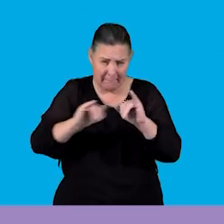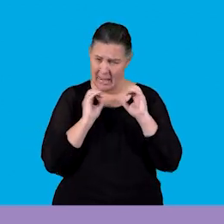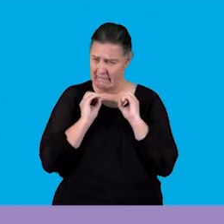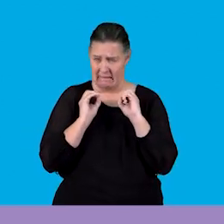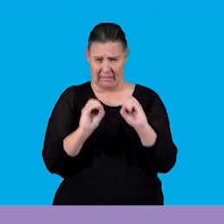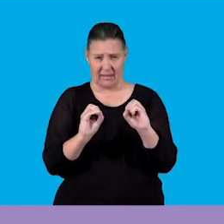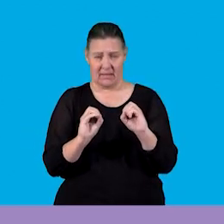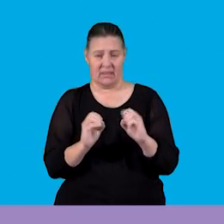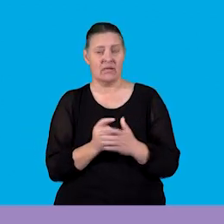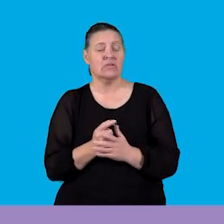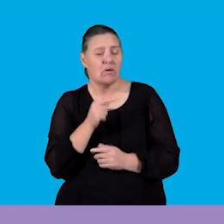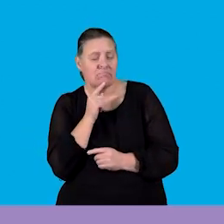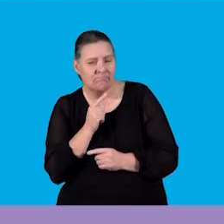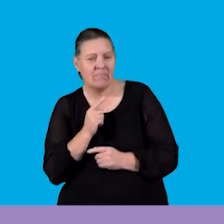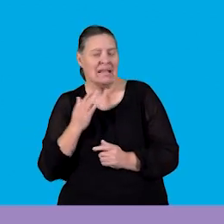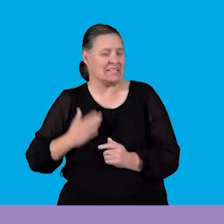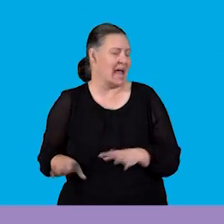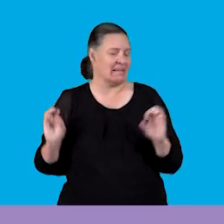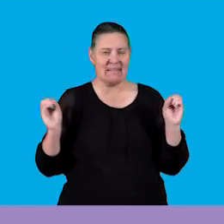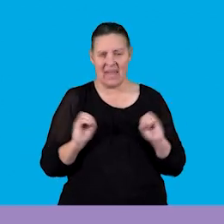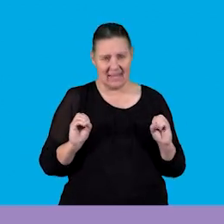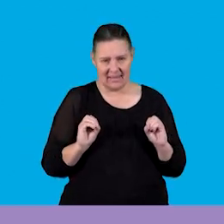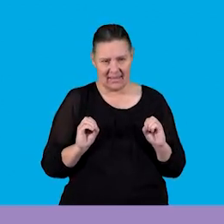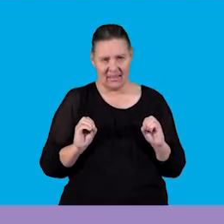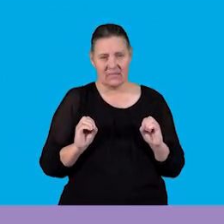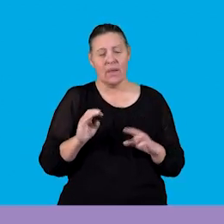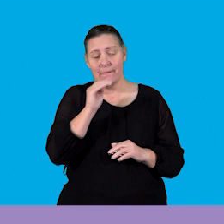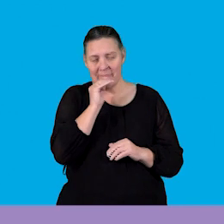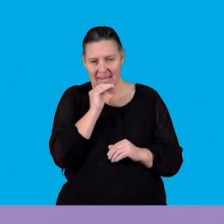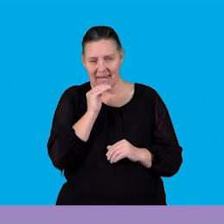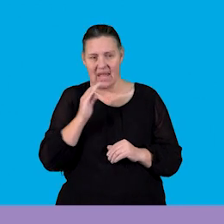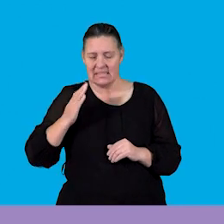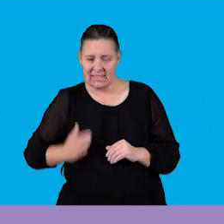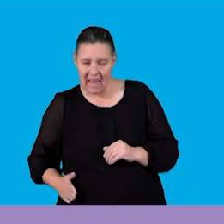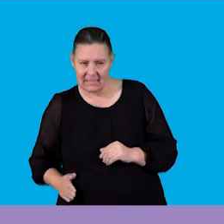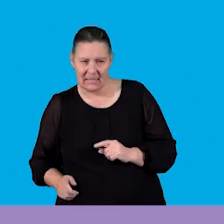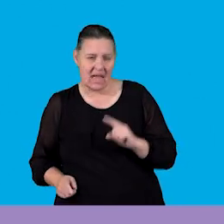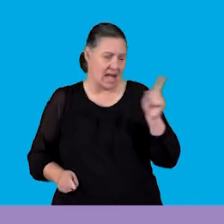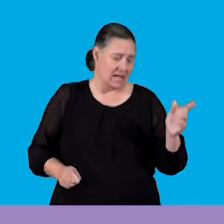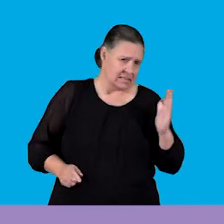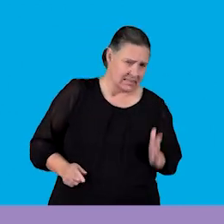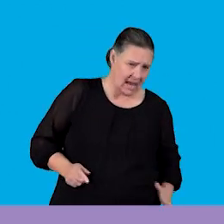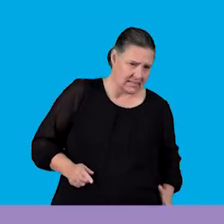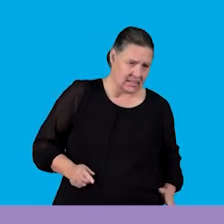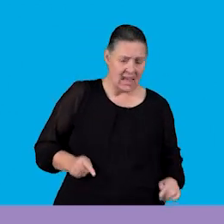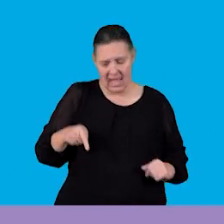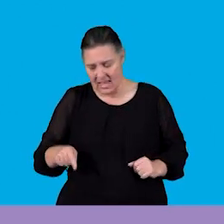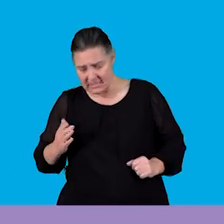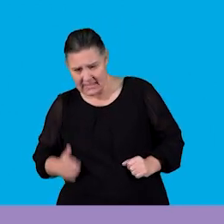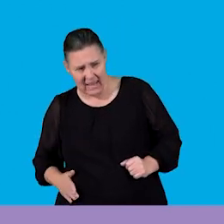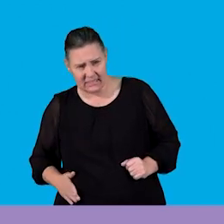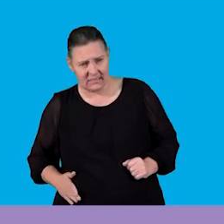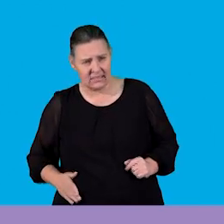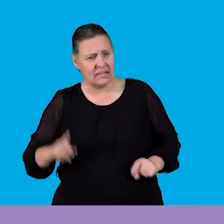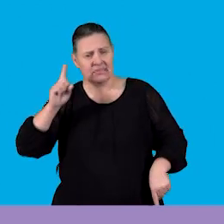no equal sides. So a scalene triangle has no equal sides at all. That means that this side and this